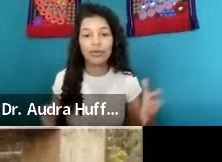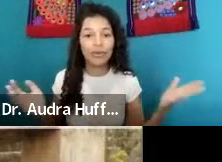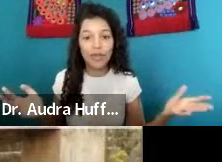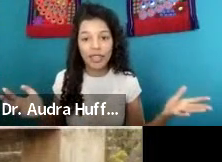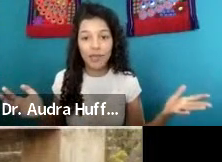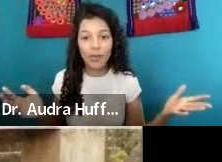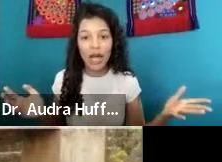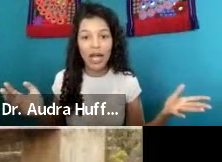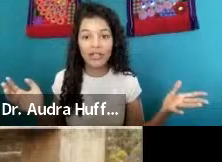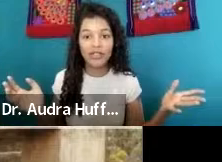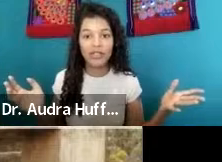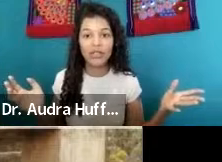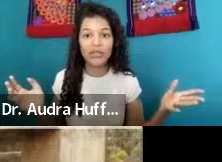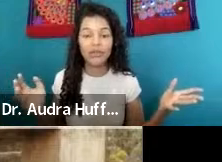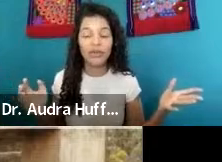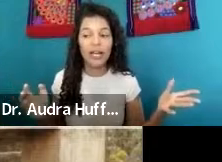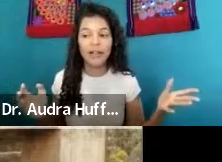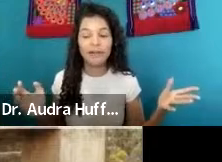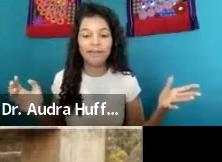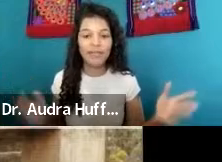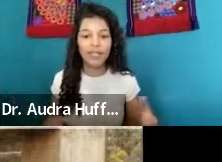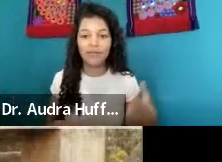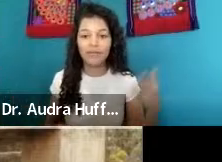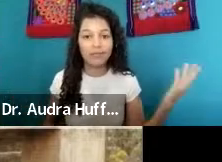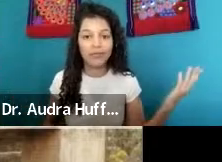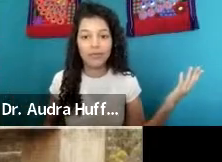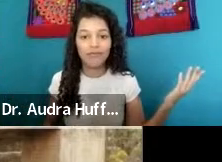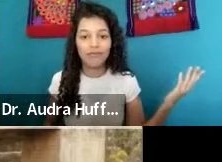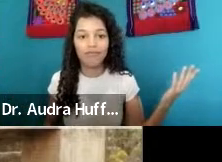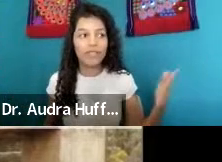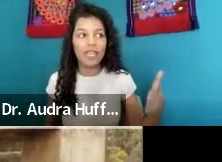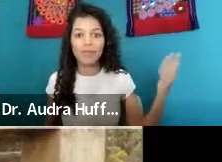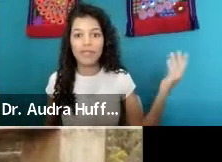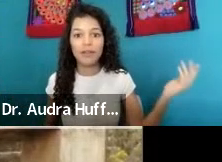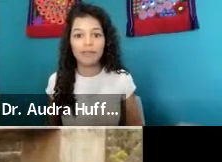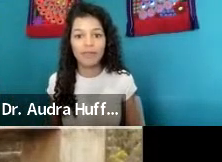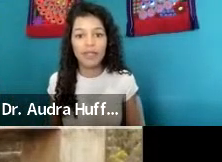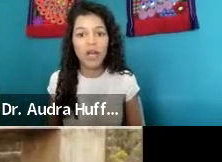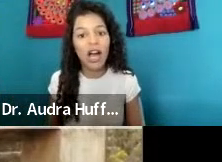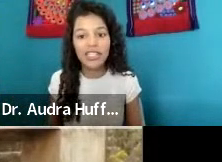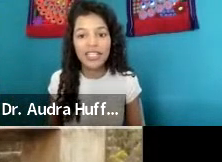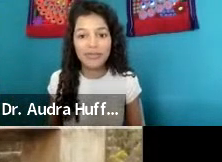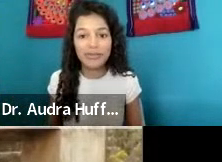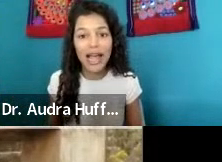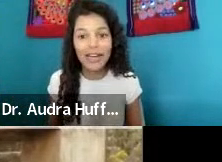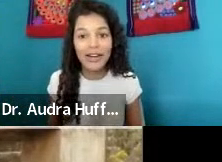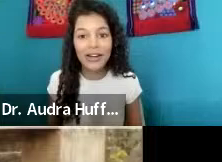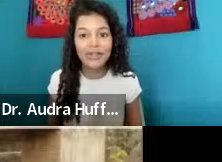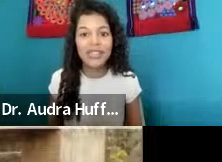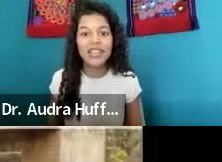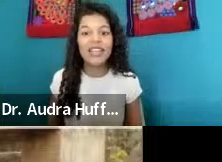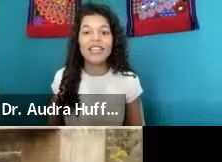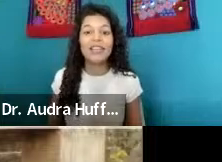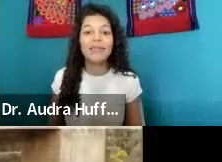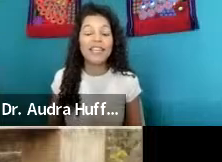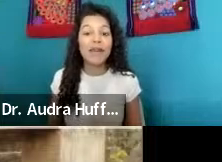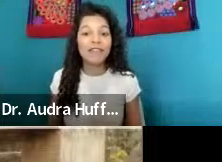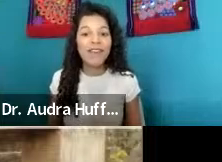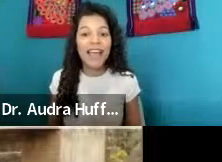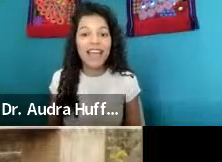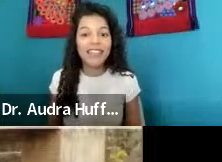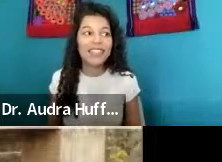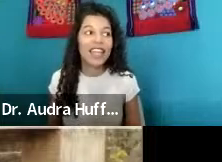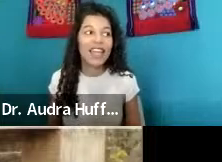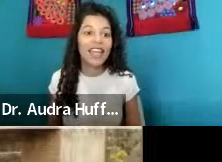was a crew that they brought to tape some content of rhinos. They became